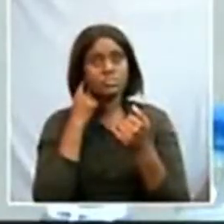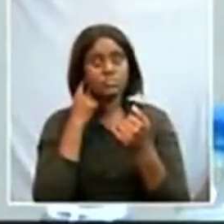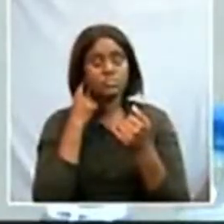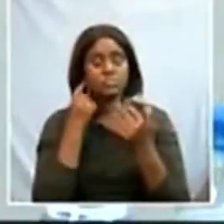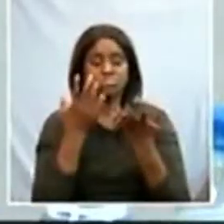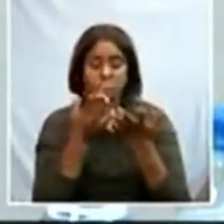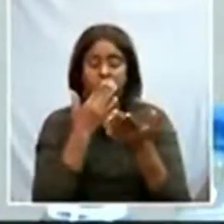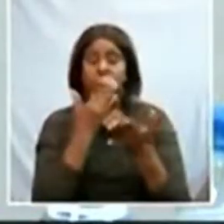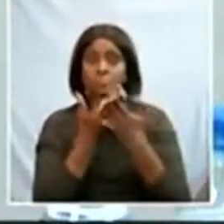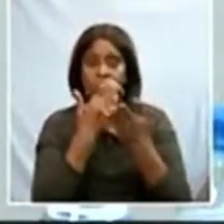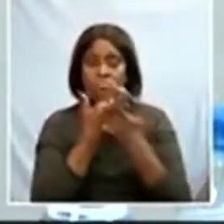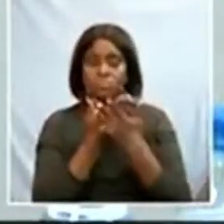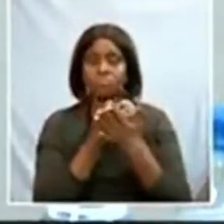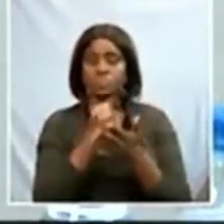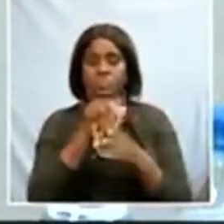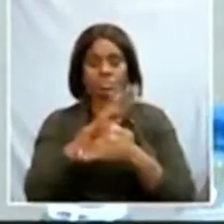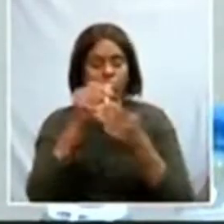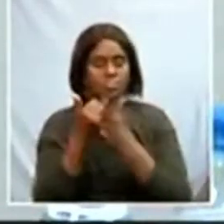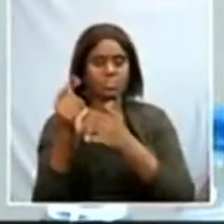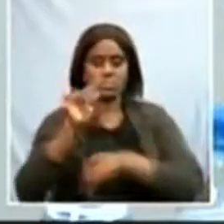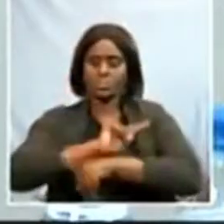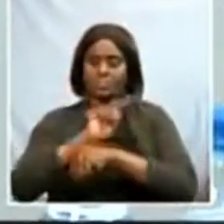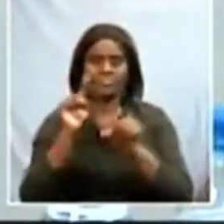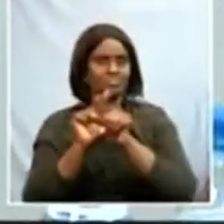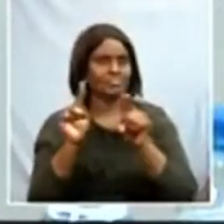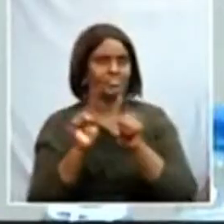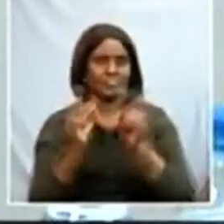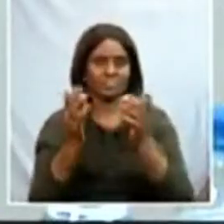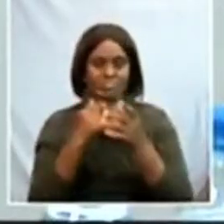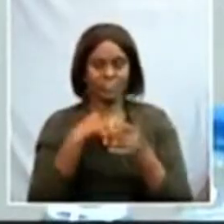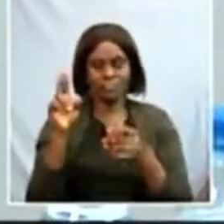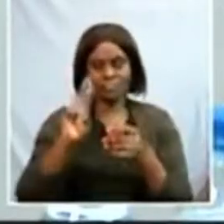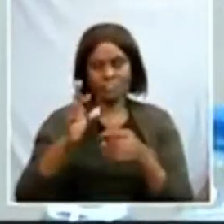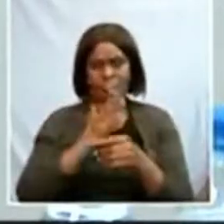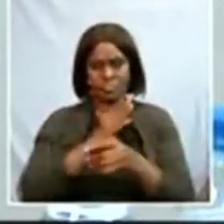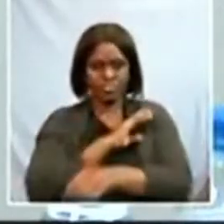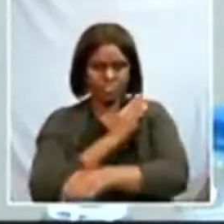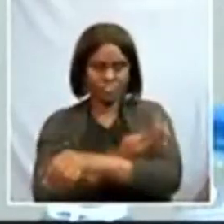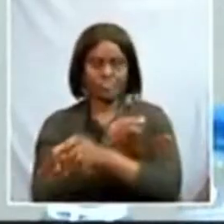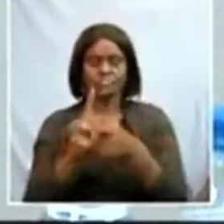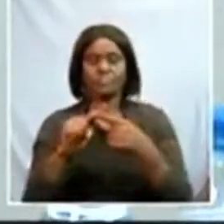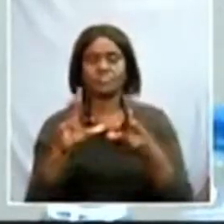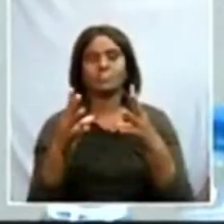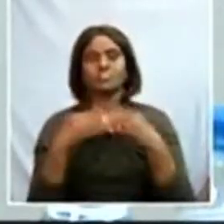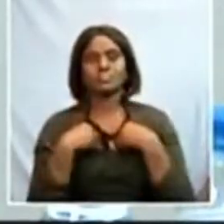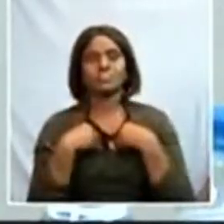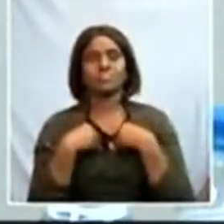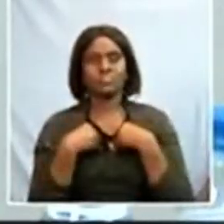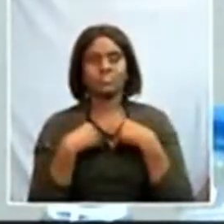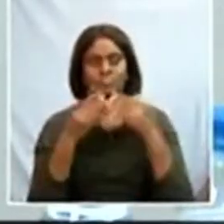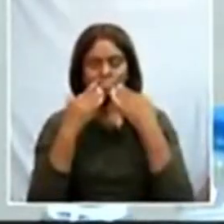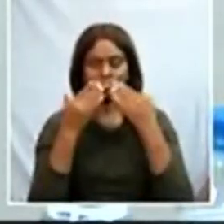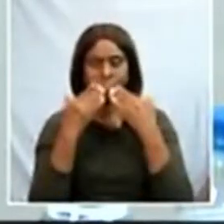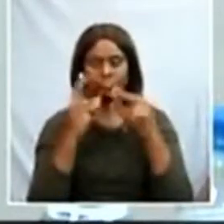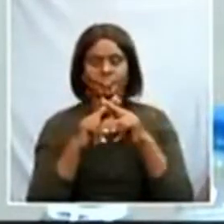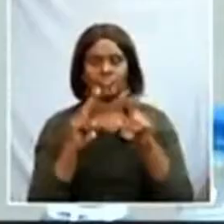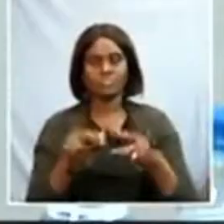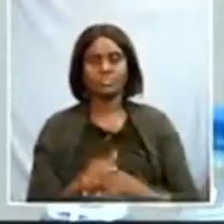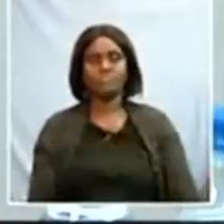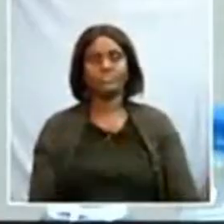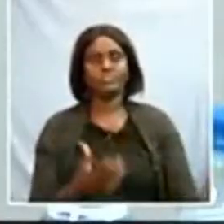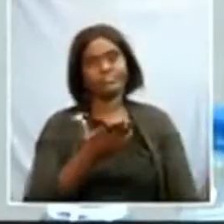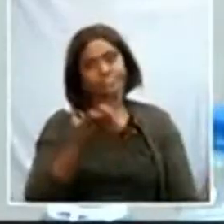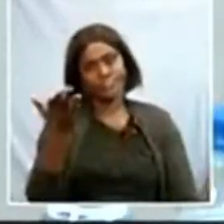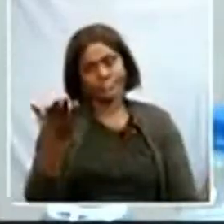it's such a good day. Not all the days are the same. I'll use my discretion to admit the addendum. Thank you, Chair. You can go